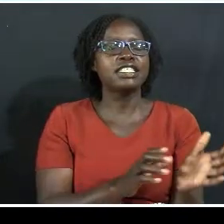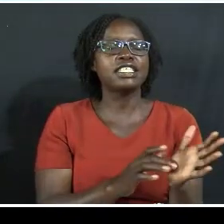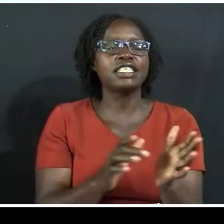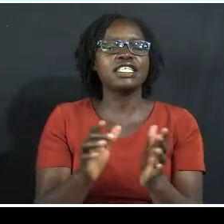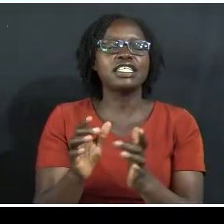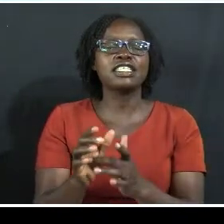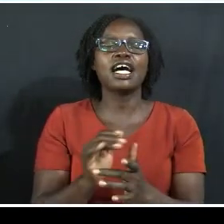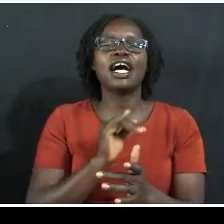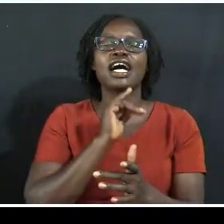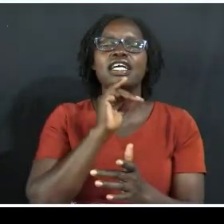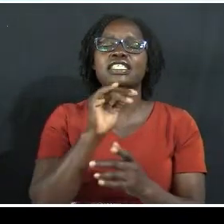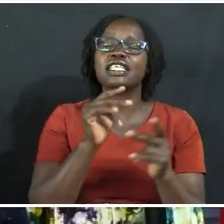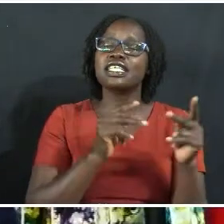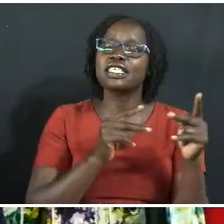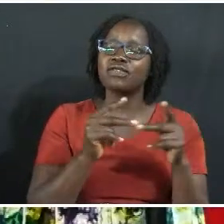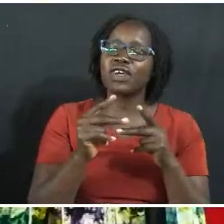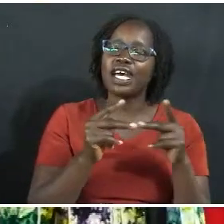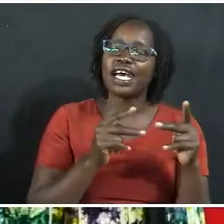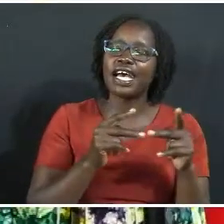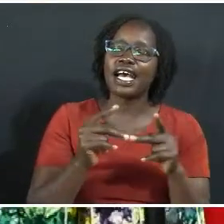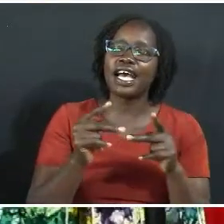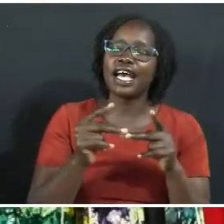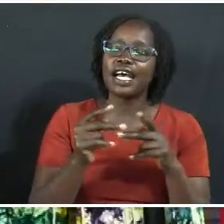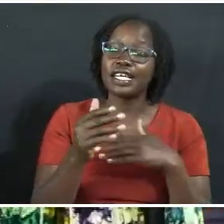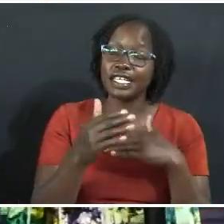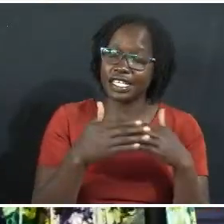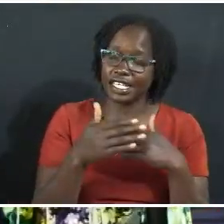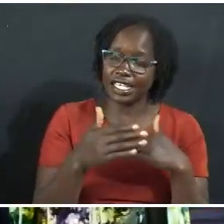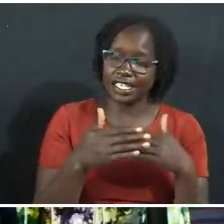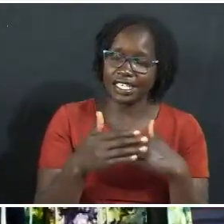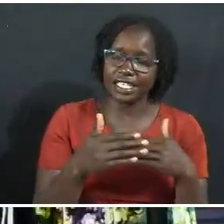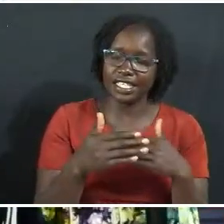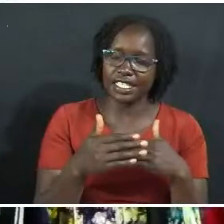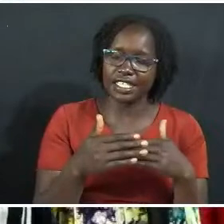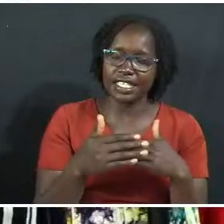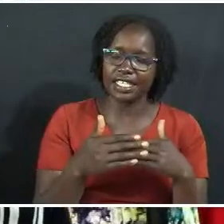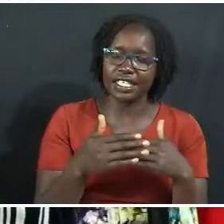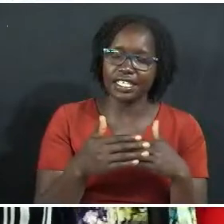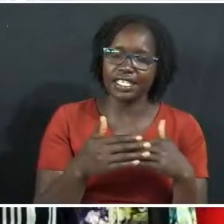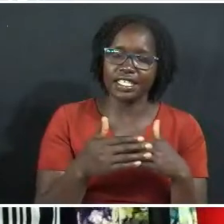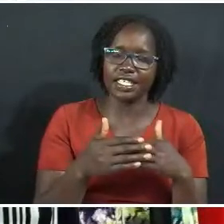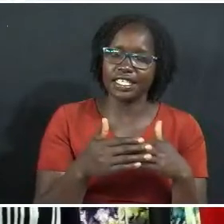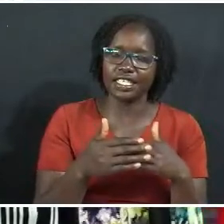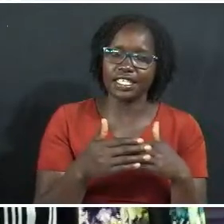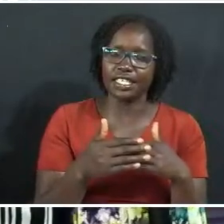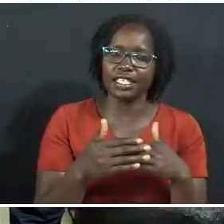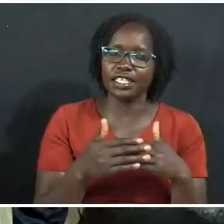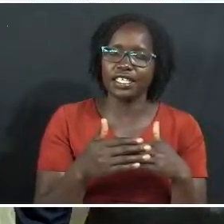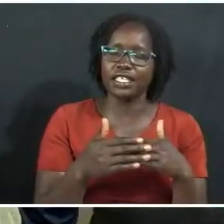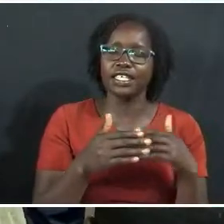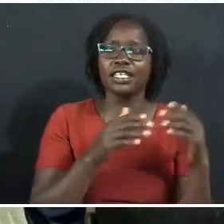you. Jesus is. Jesus can take over that burden.